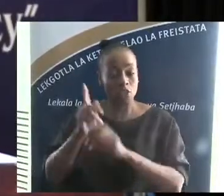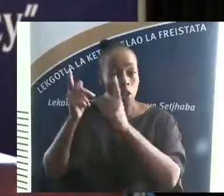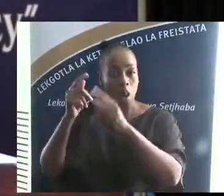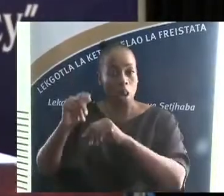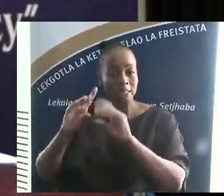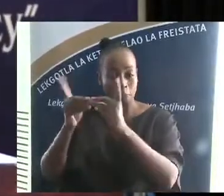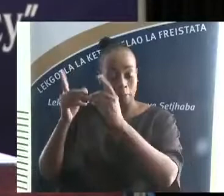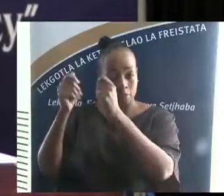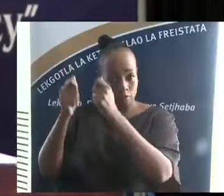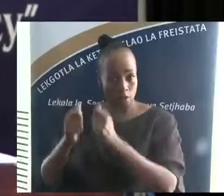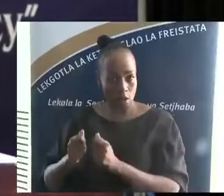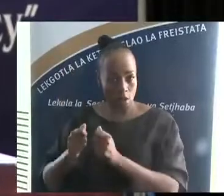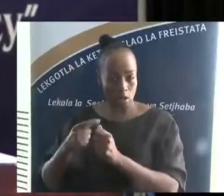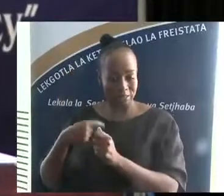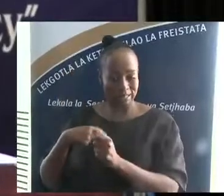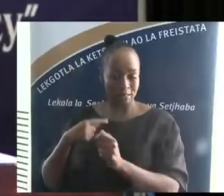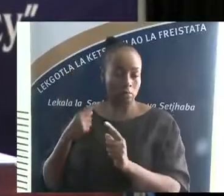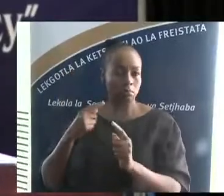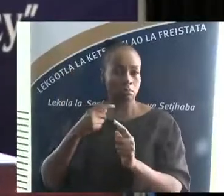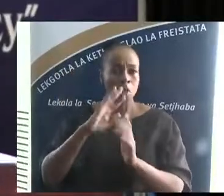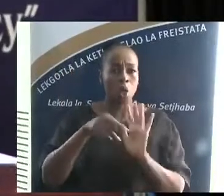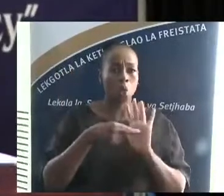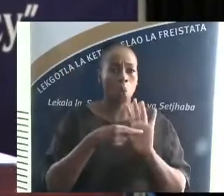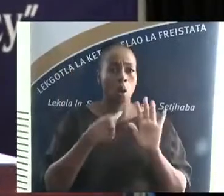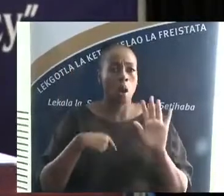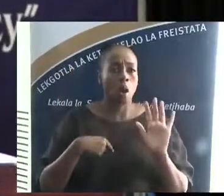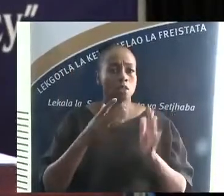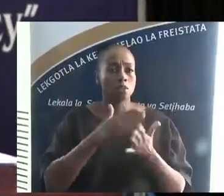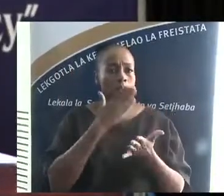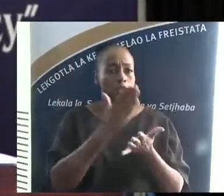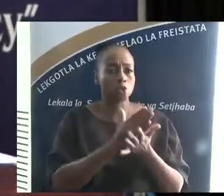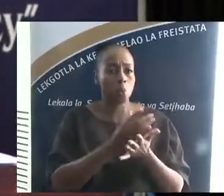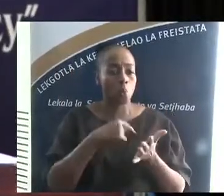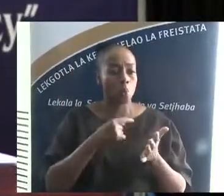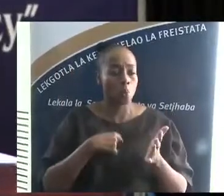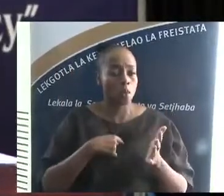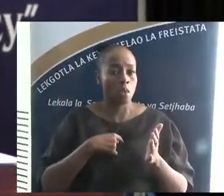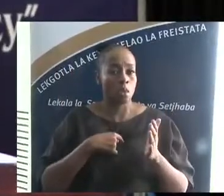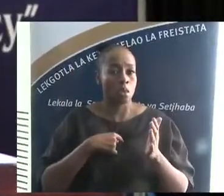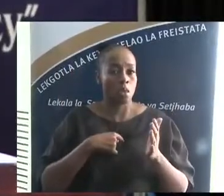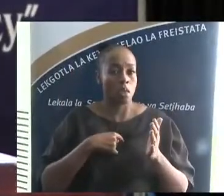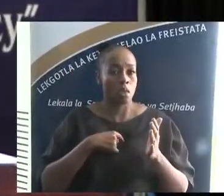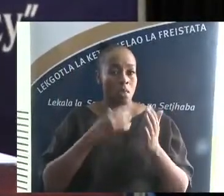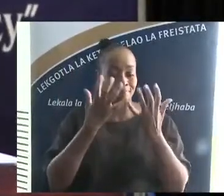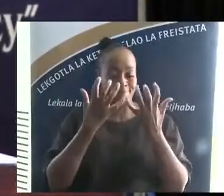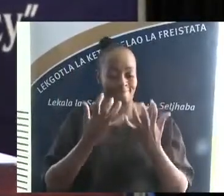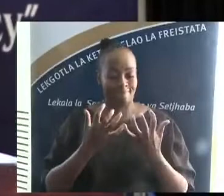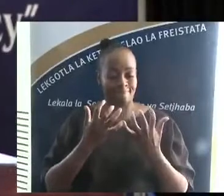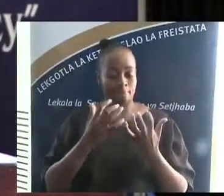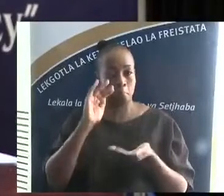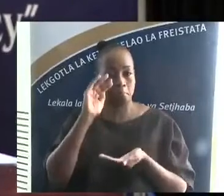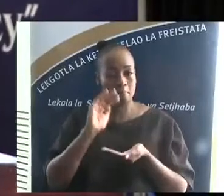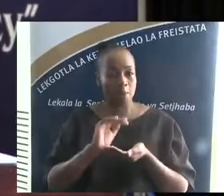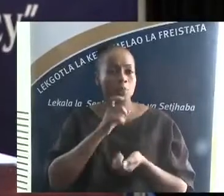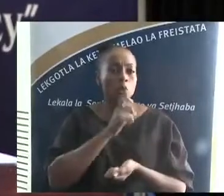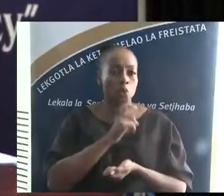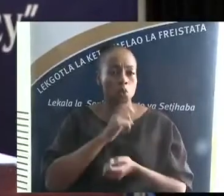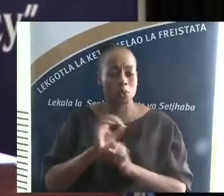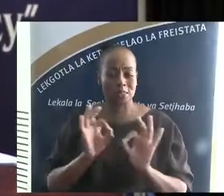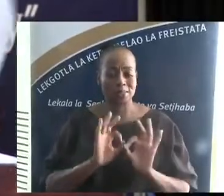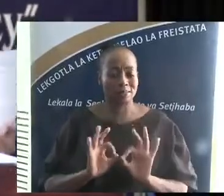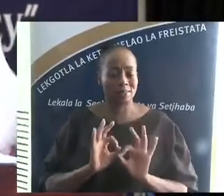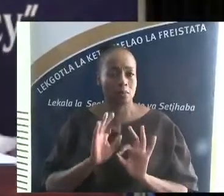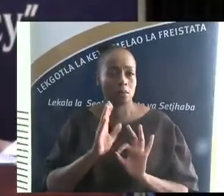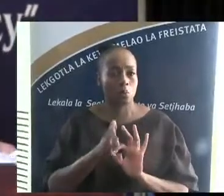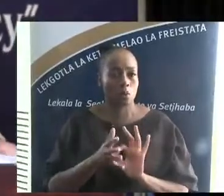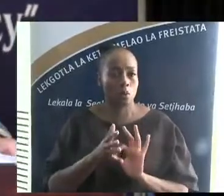Honourable Speaker, our oversight role is key in ensuring that very limited public resources are utilised in an